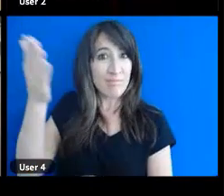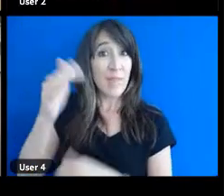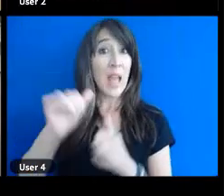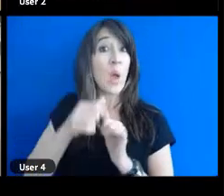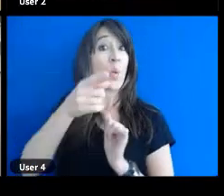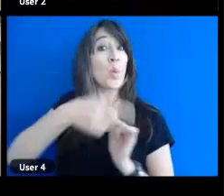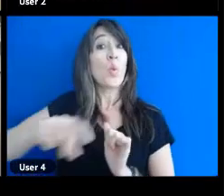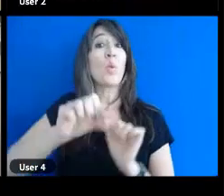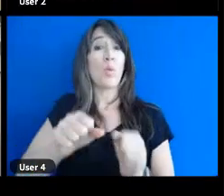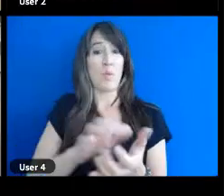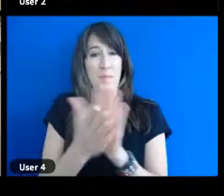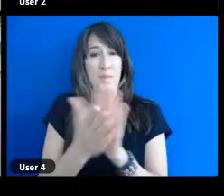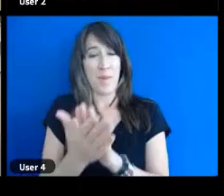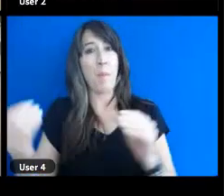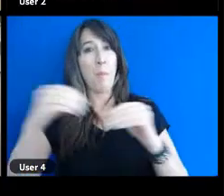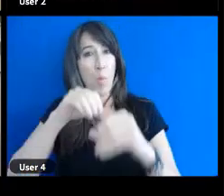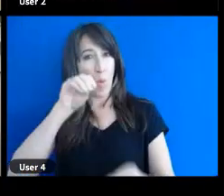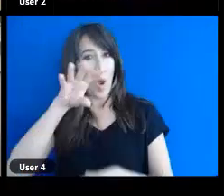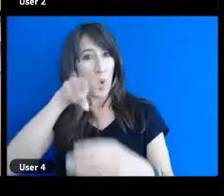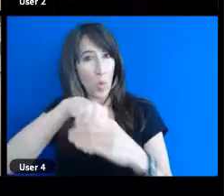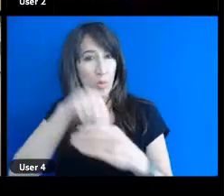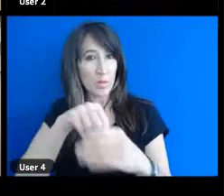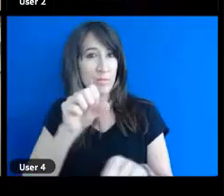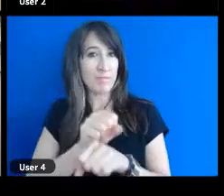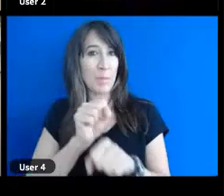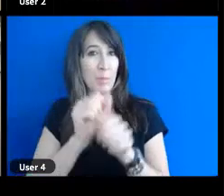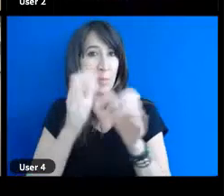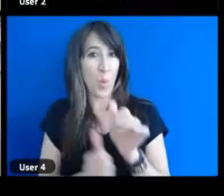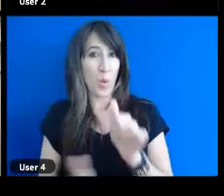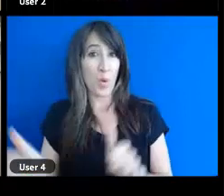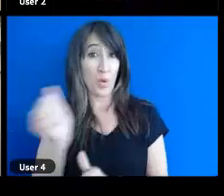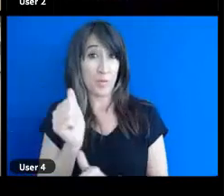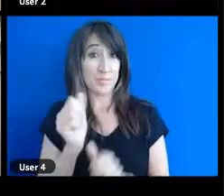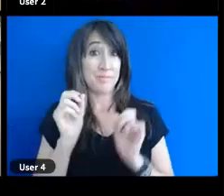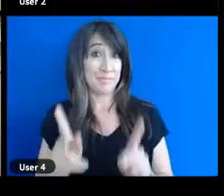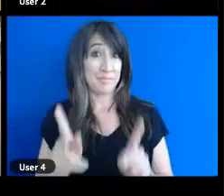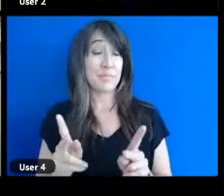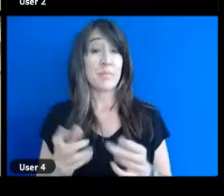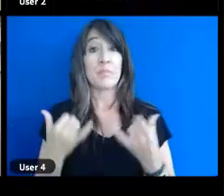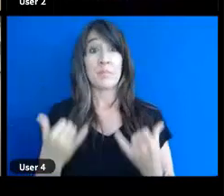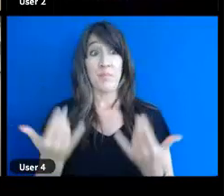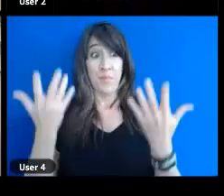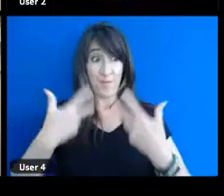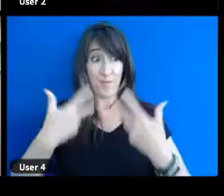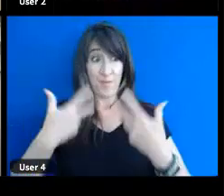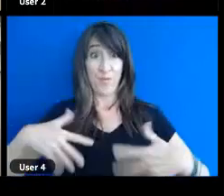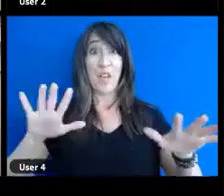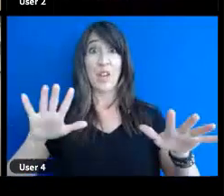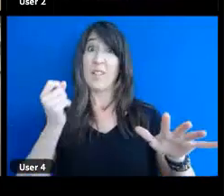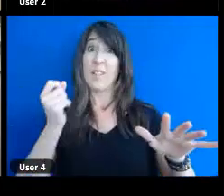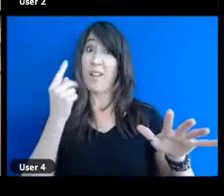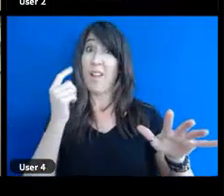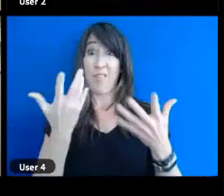an inclusive employer. As I mentioned, the week finishes today, and we finished quite